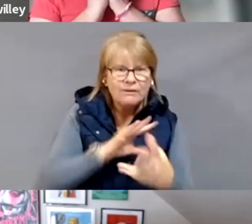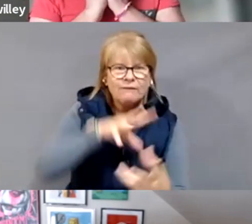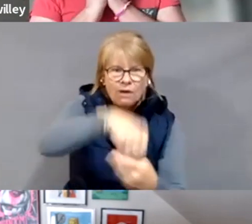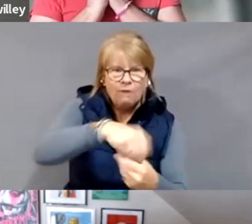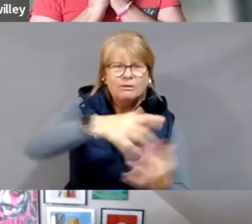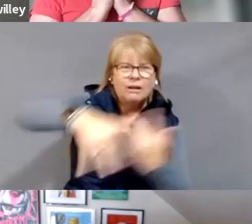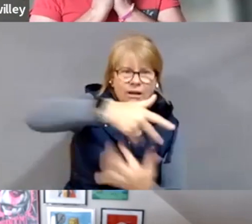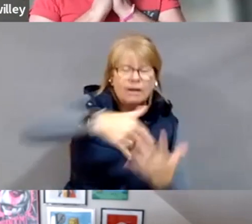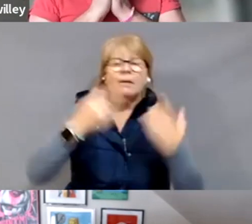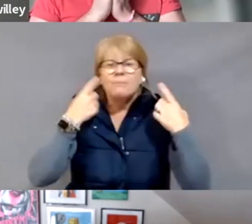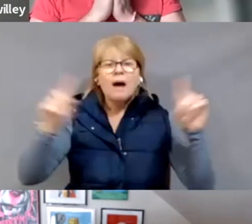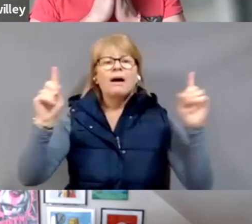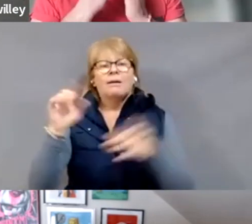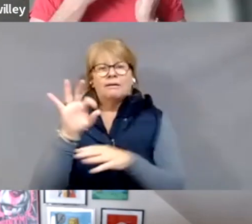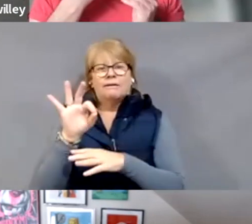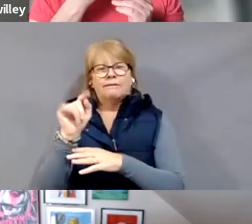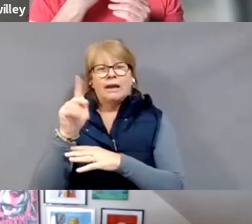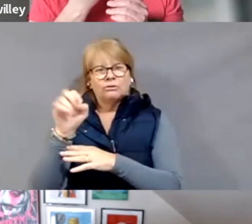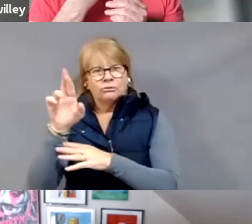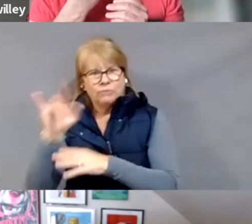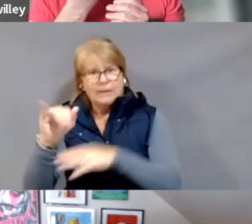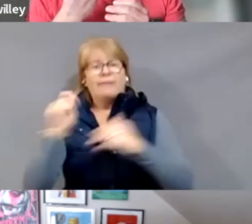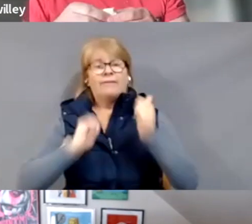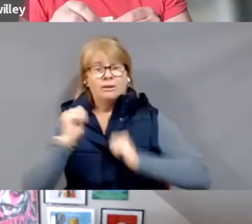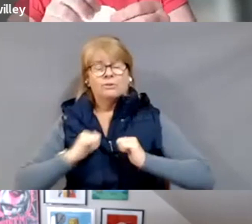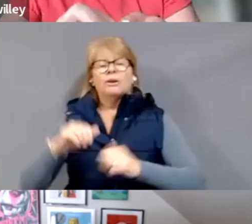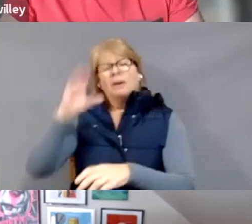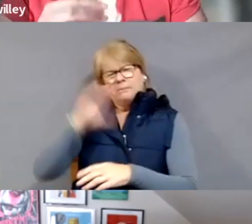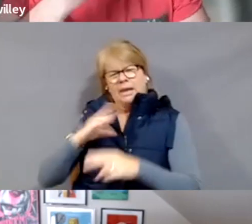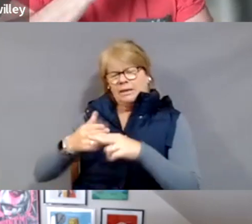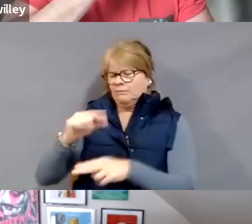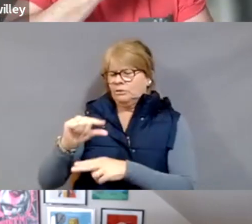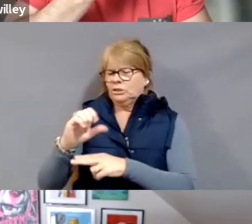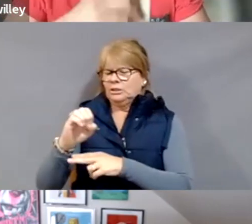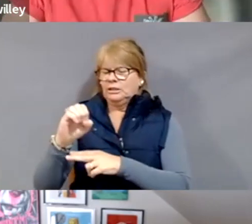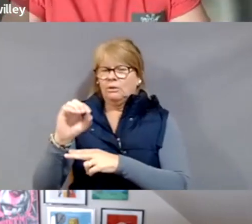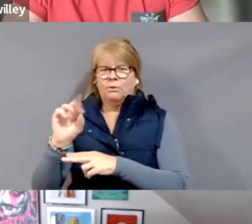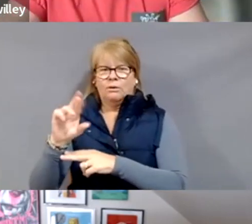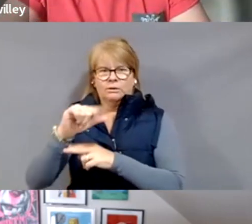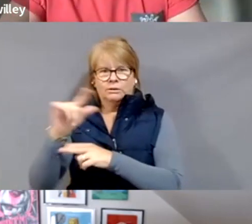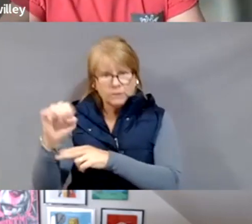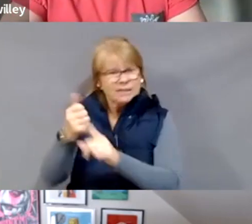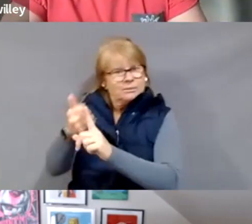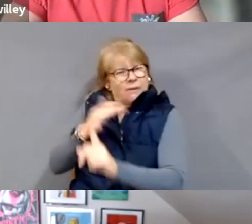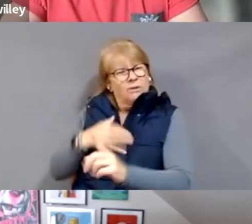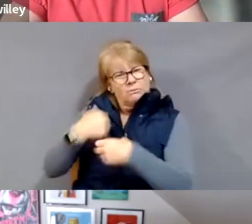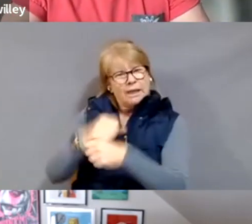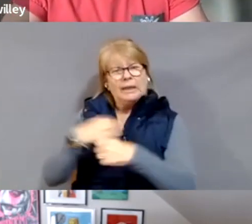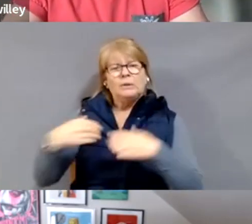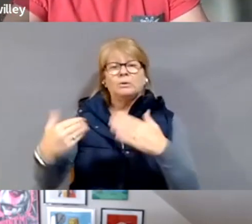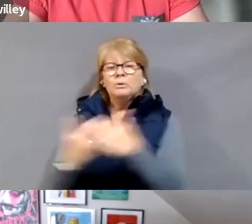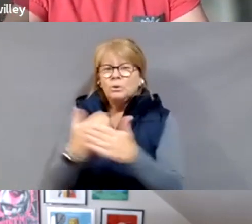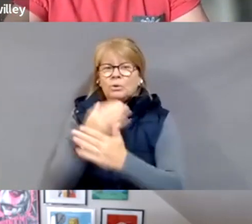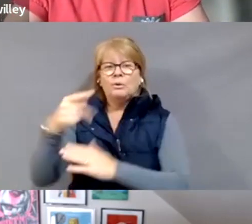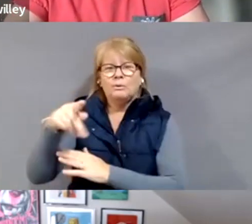got a call from Factory Theatre, and George Walker was creating a new play, and I loved his work. And so I said, you know what, I'm going to go do